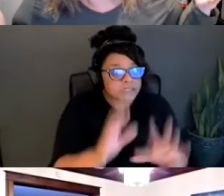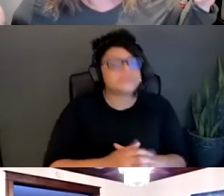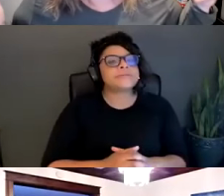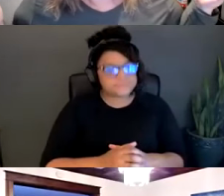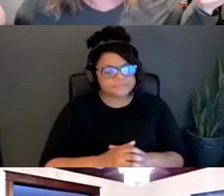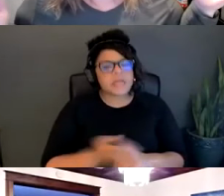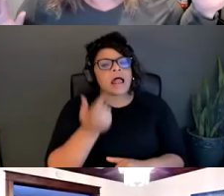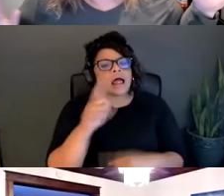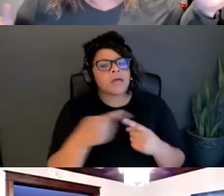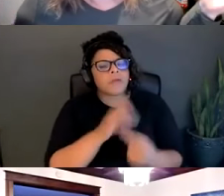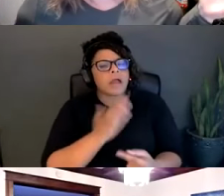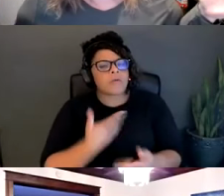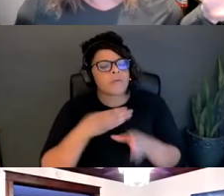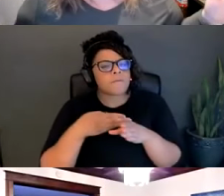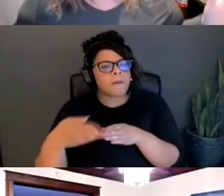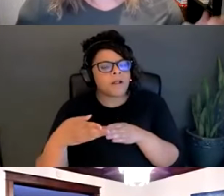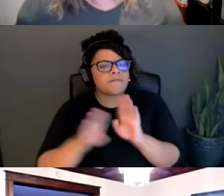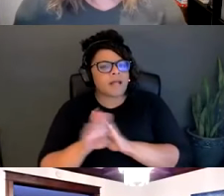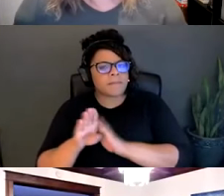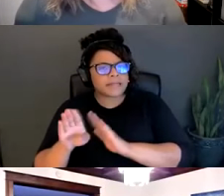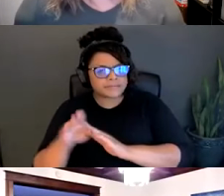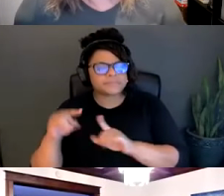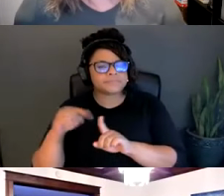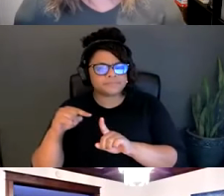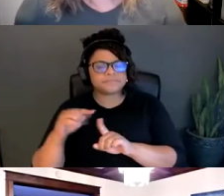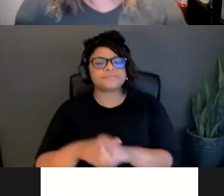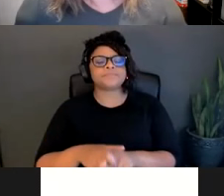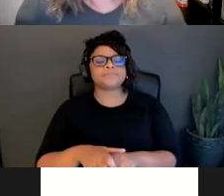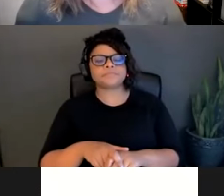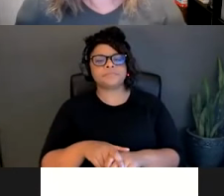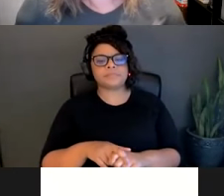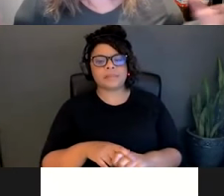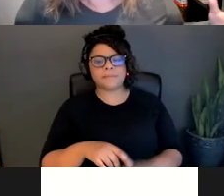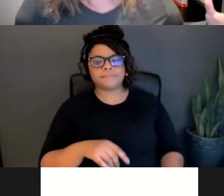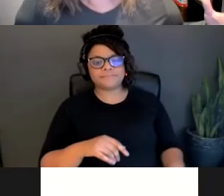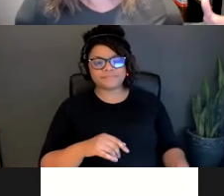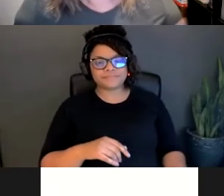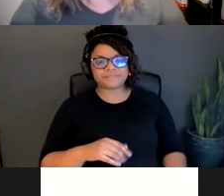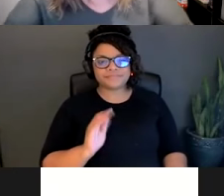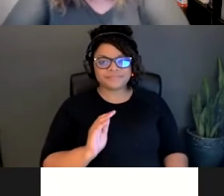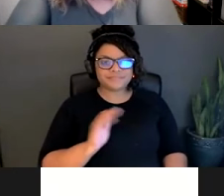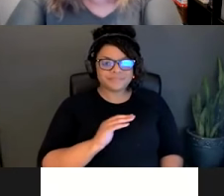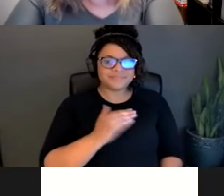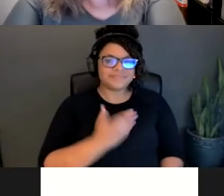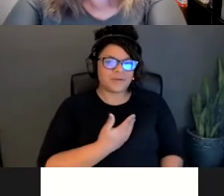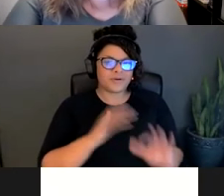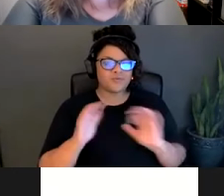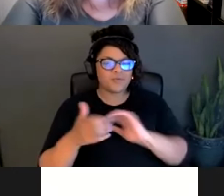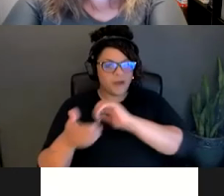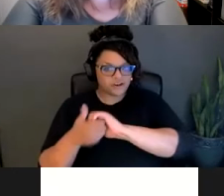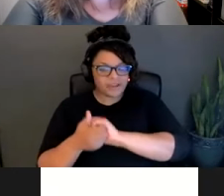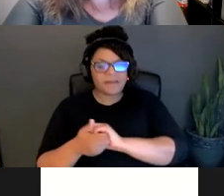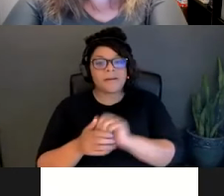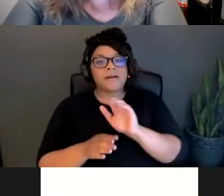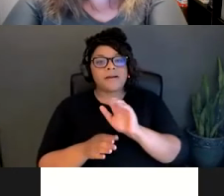bit about the professional development that we offer and are doing in partnership is that